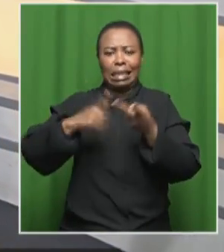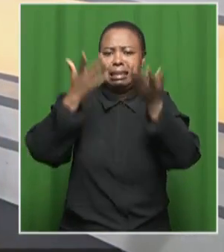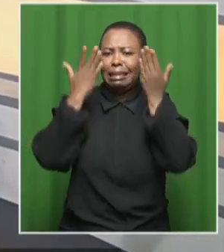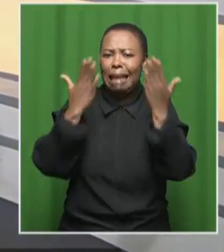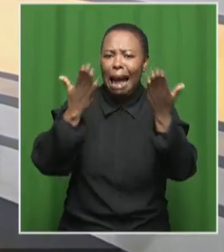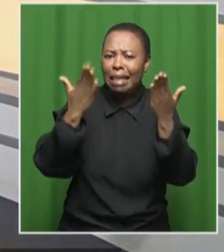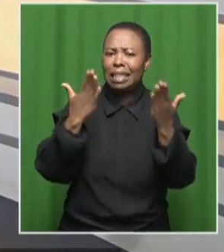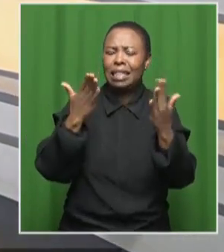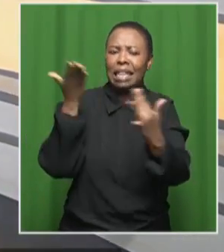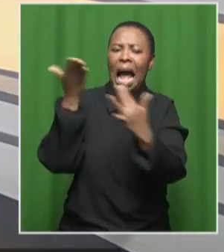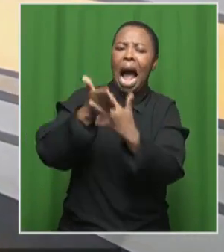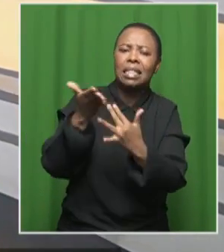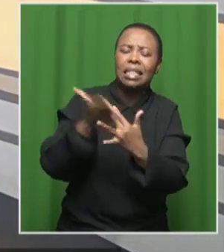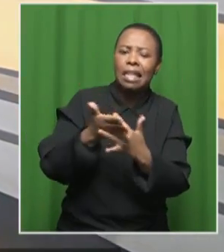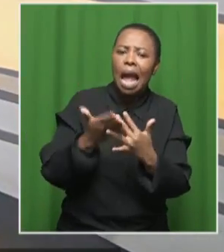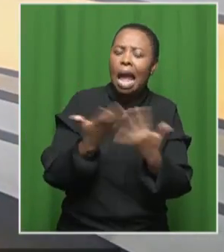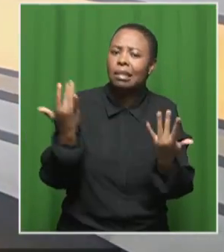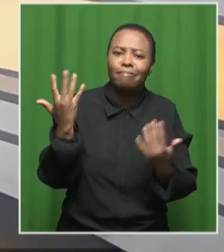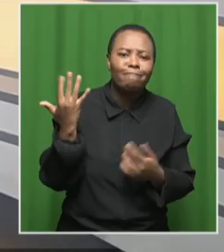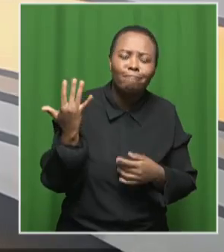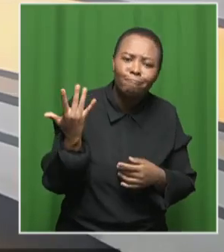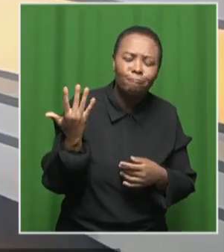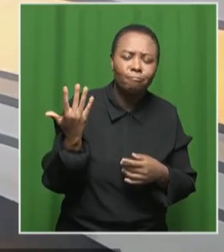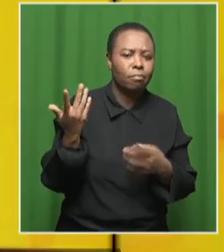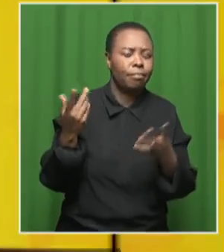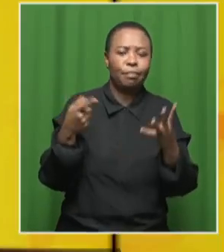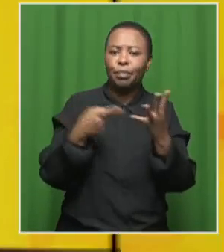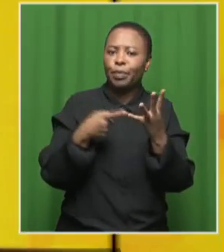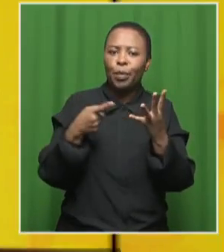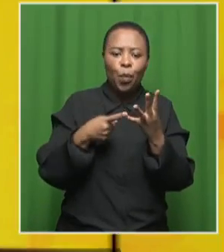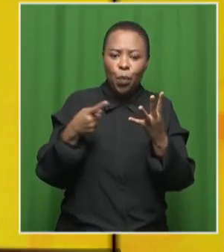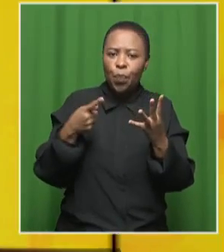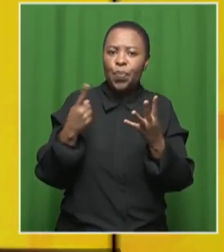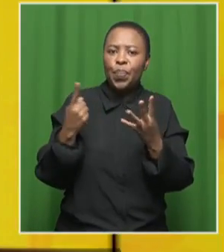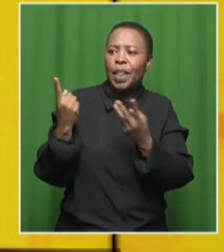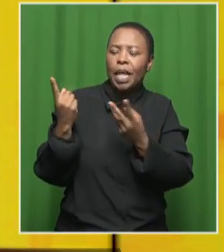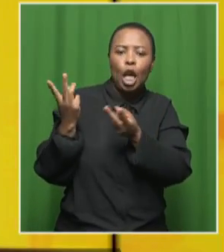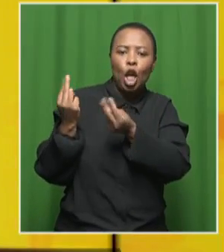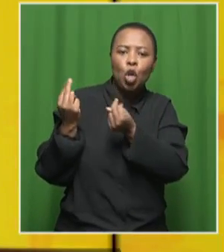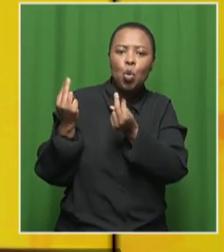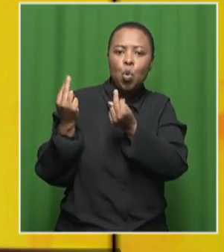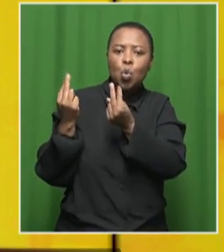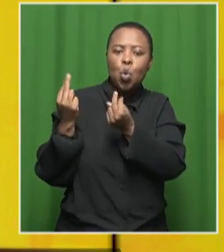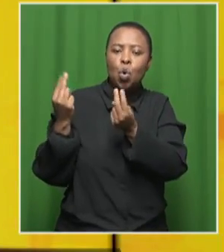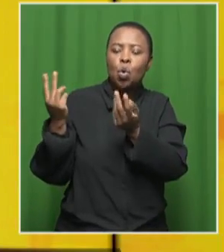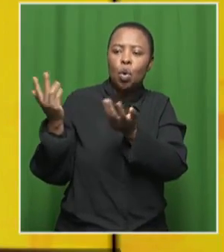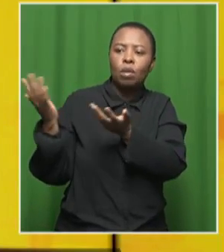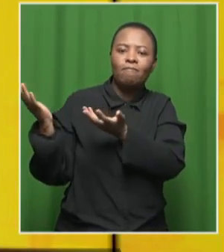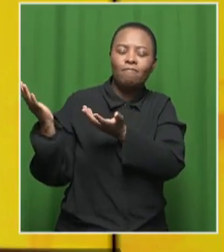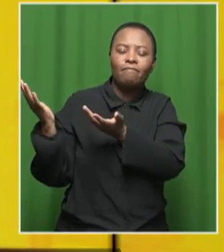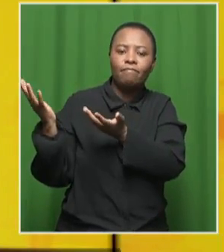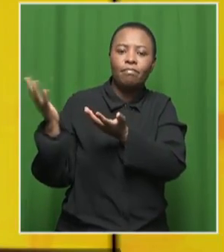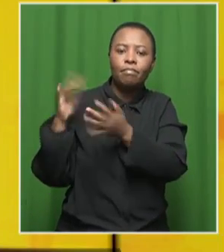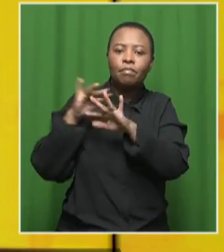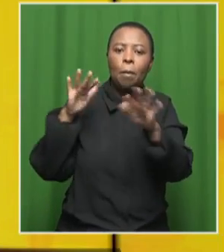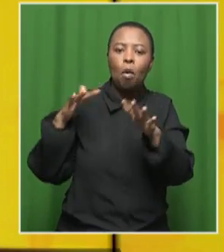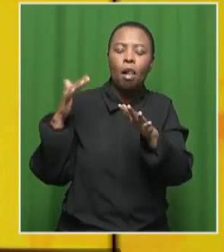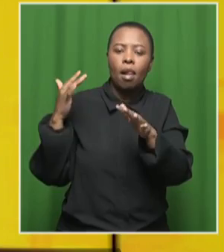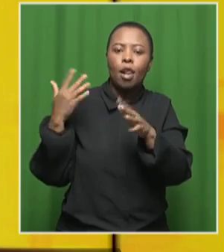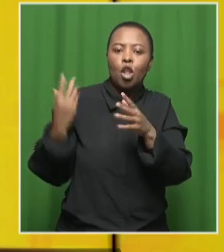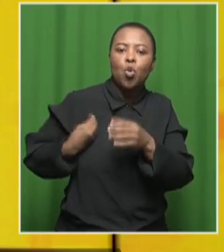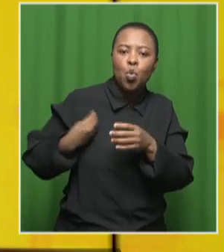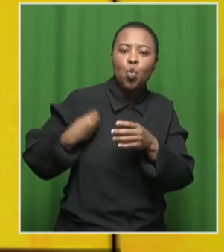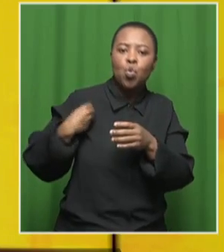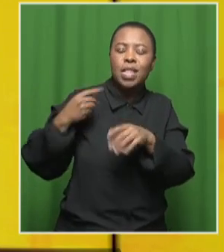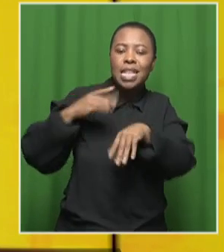access to studies. And there's also like a coming of age, a lot of coming of age themes, finding yourself in society. I